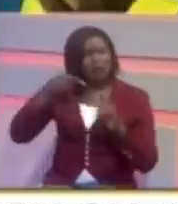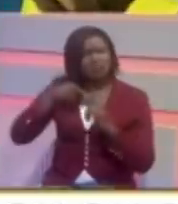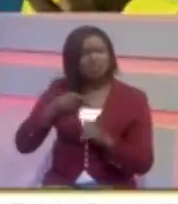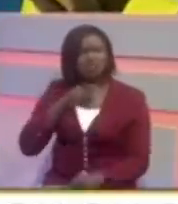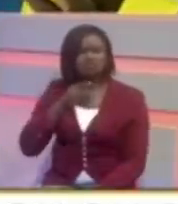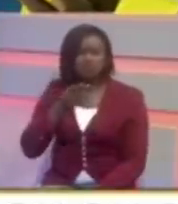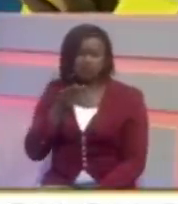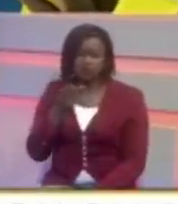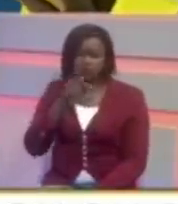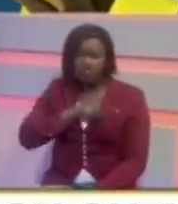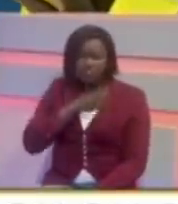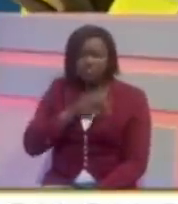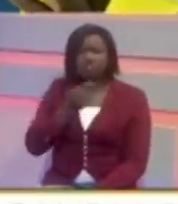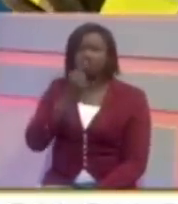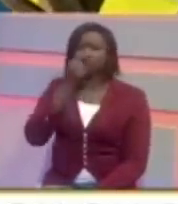why should you get the money?